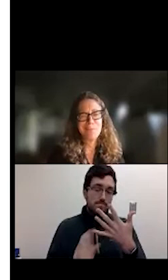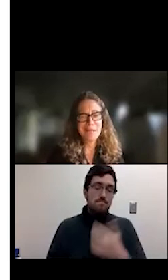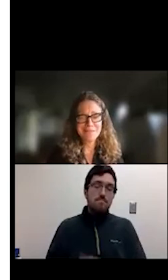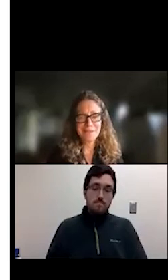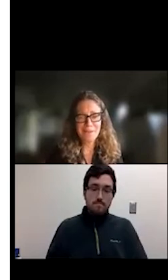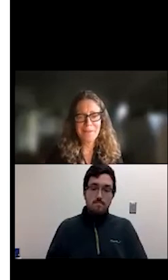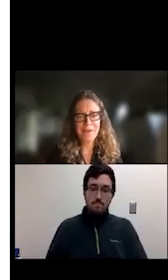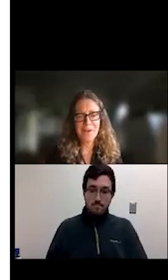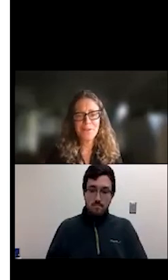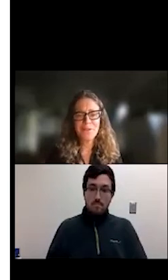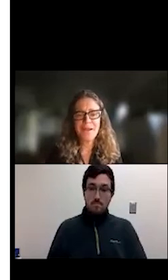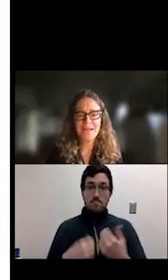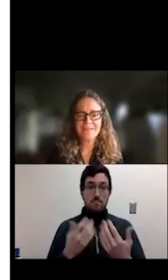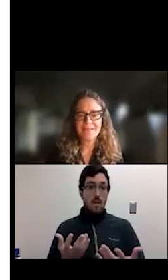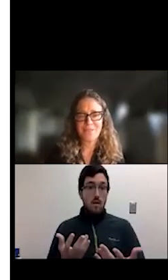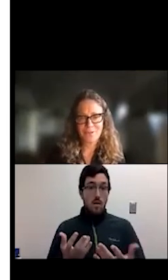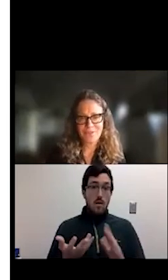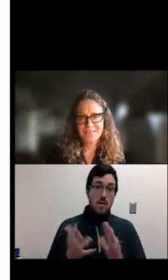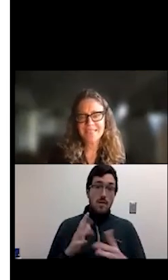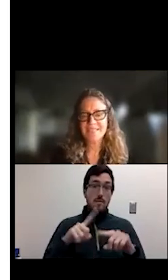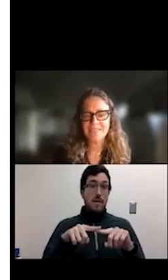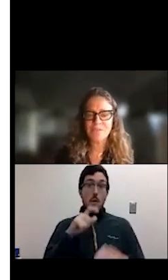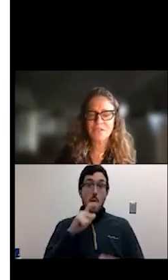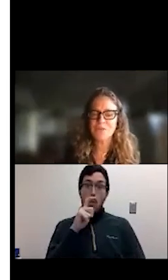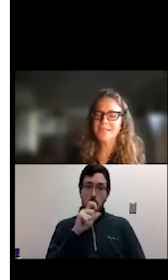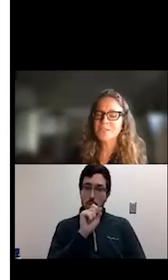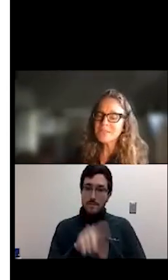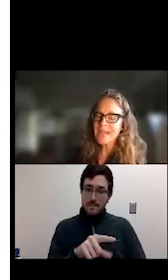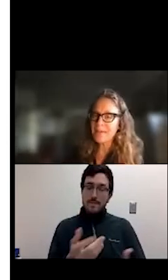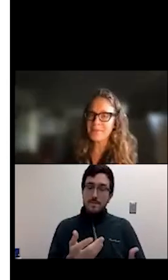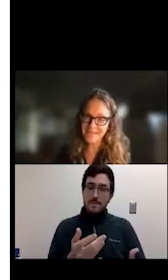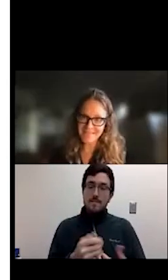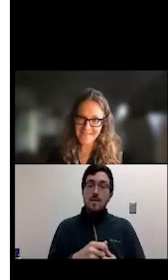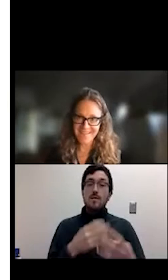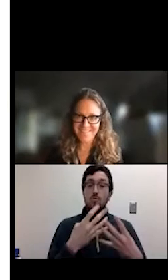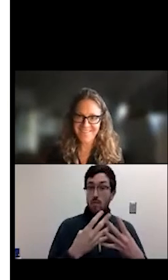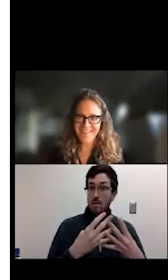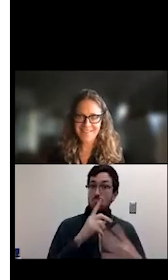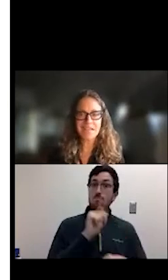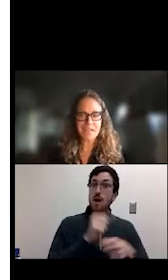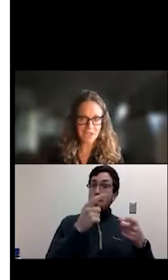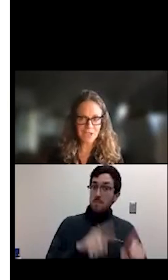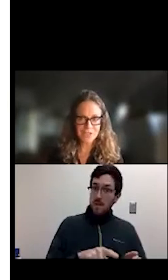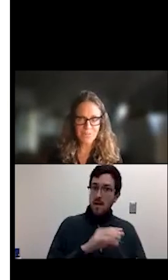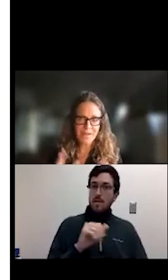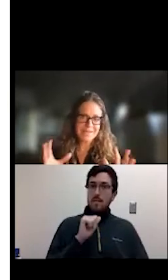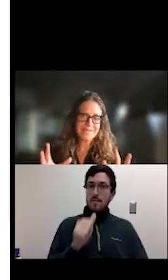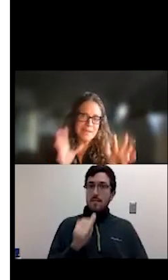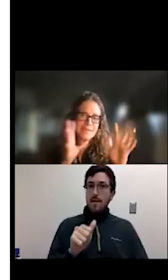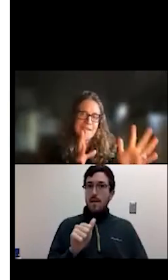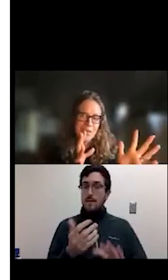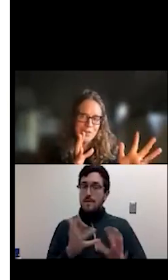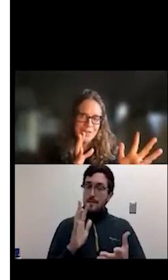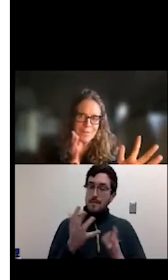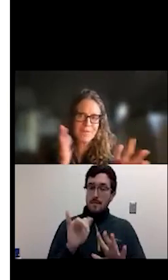So it depends a little bit on who you ask, though. The extent to which screening is really happening is not as clear. So